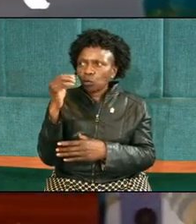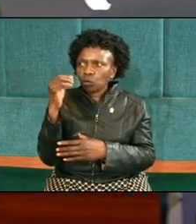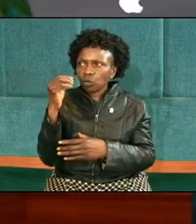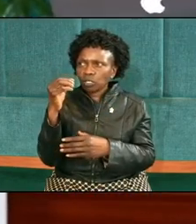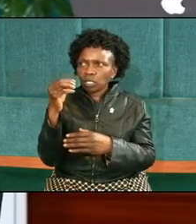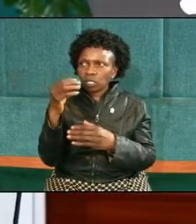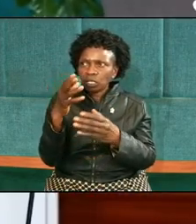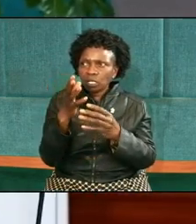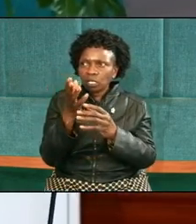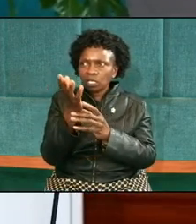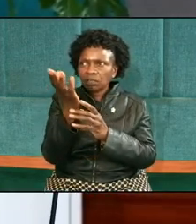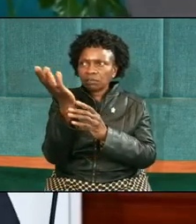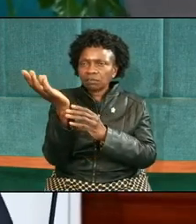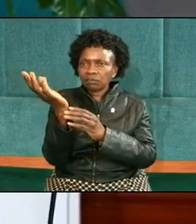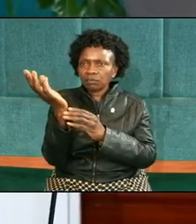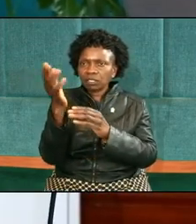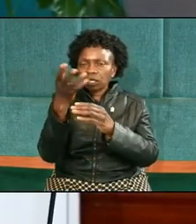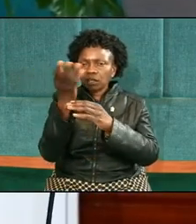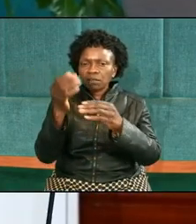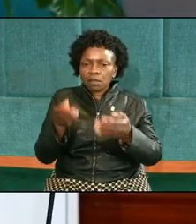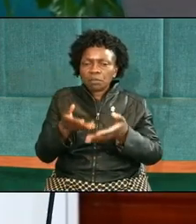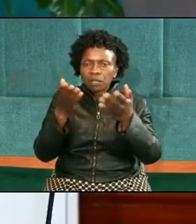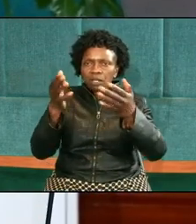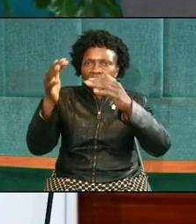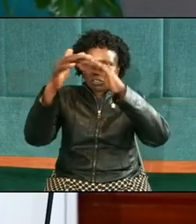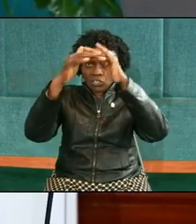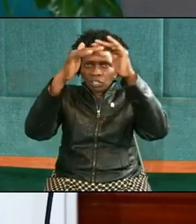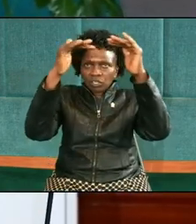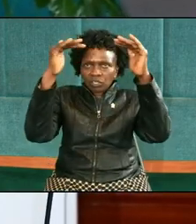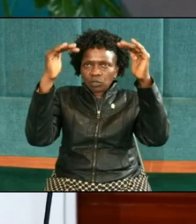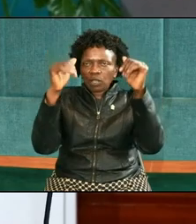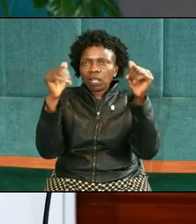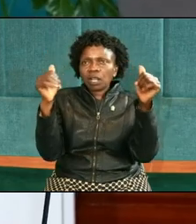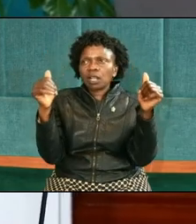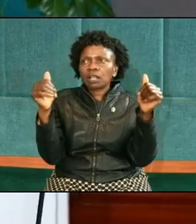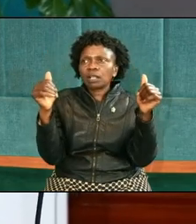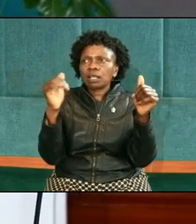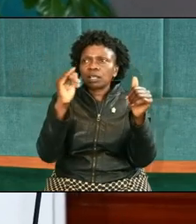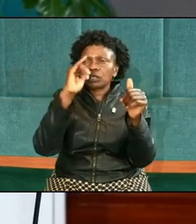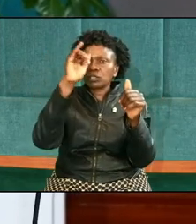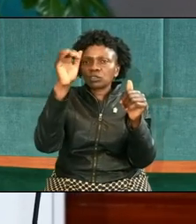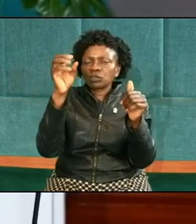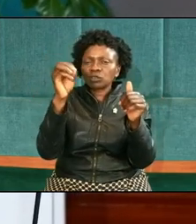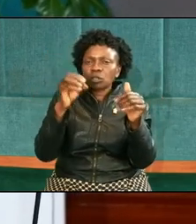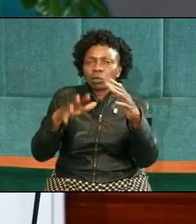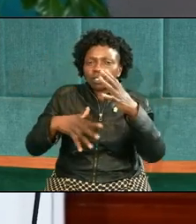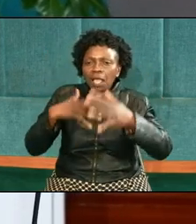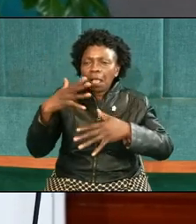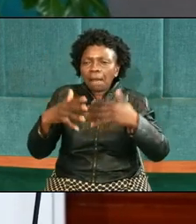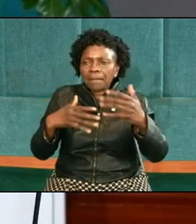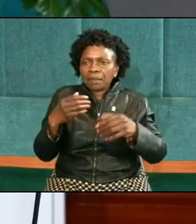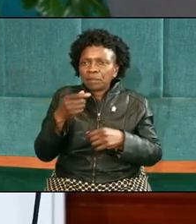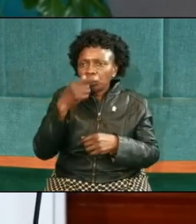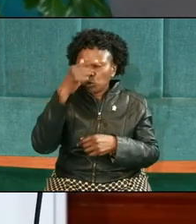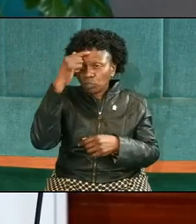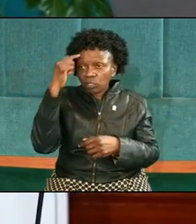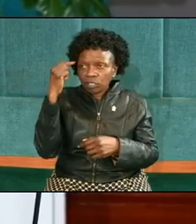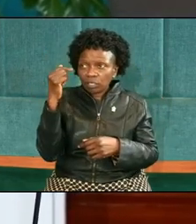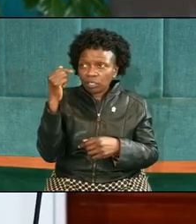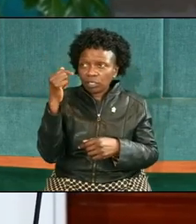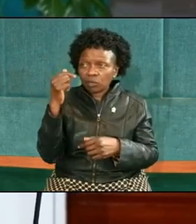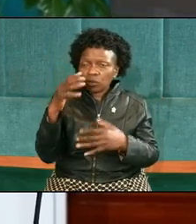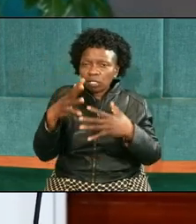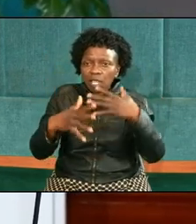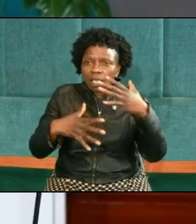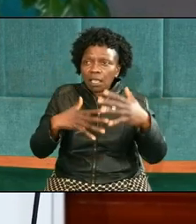leaf, and the leaf provided shade in the hot sun. And Jonah was happy for it because the heat was about to kill him. He